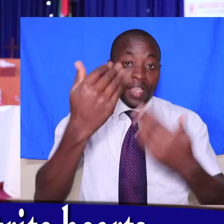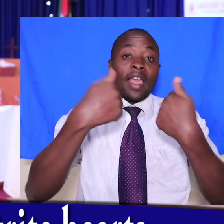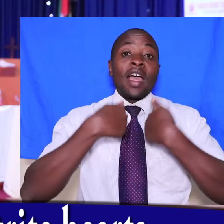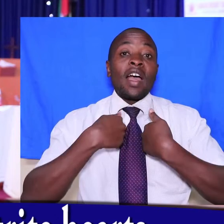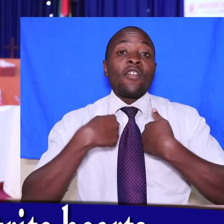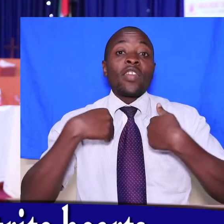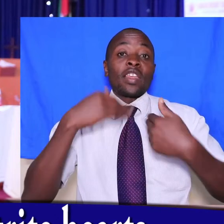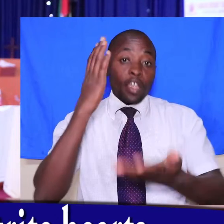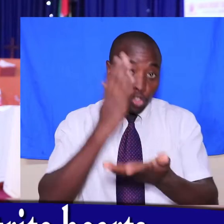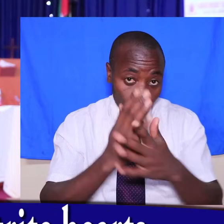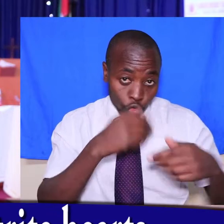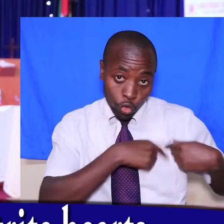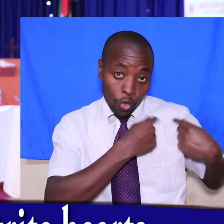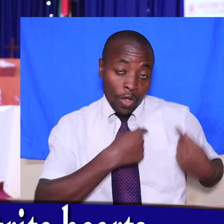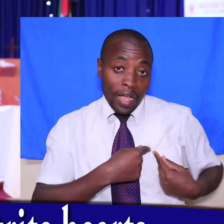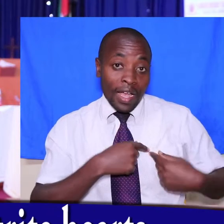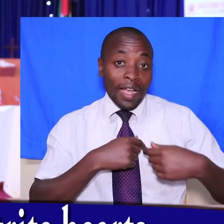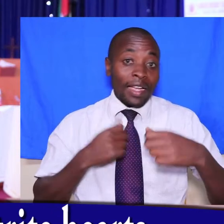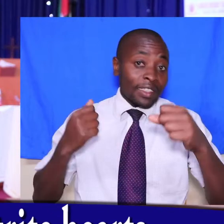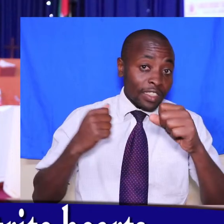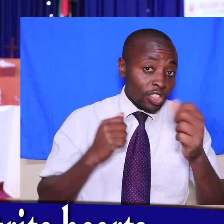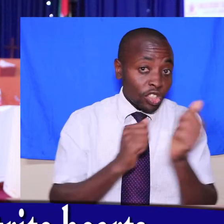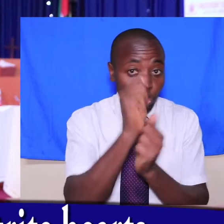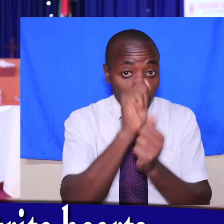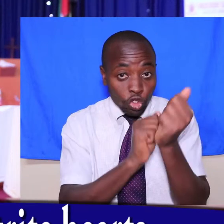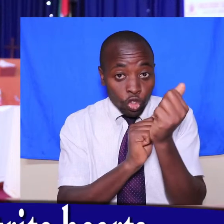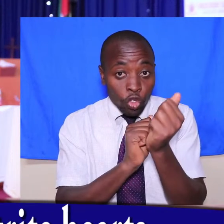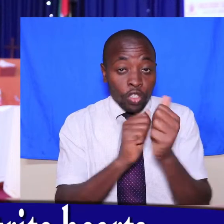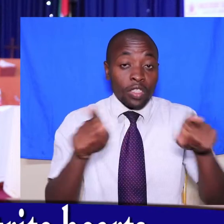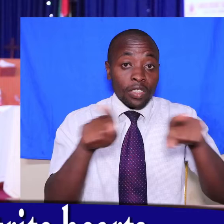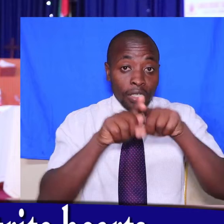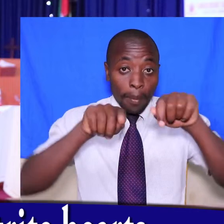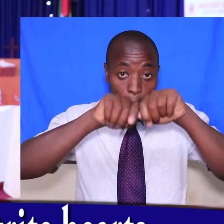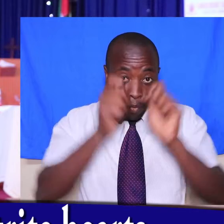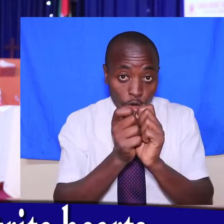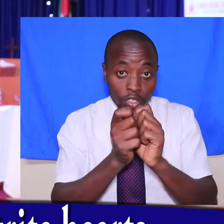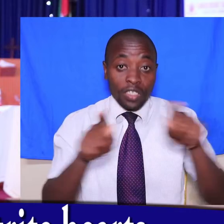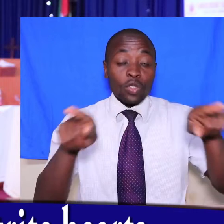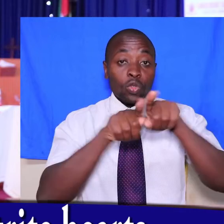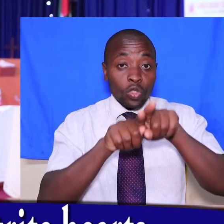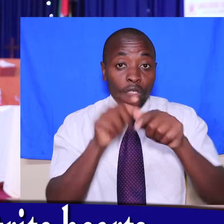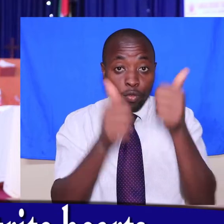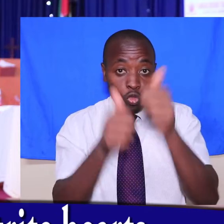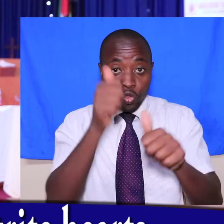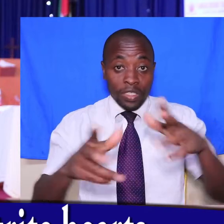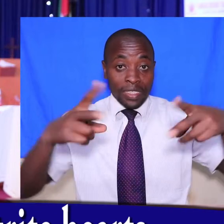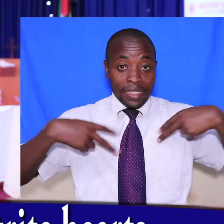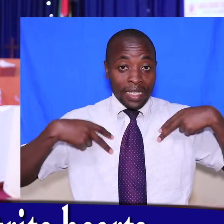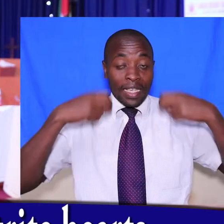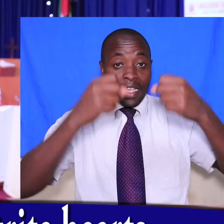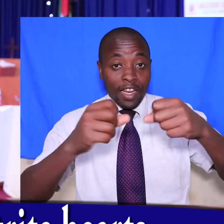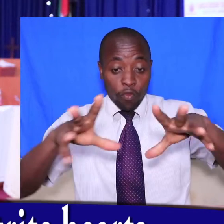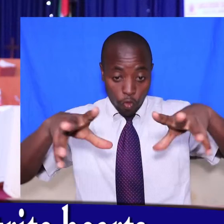Having a concrete heart means being crushed and broken, which is a prerequisite for being healed,